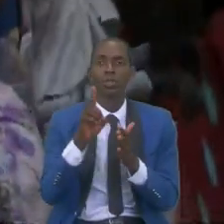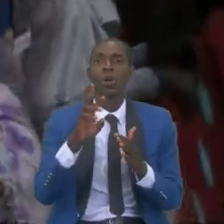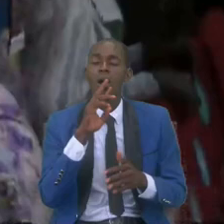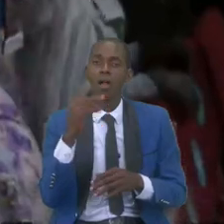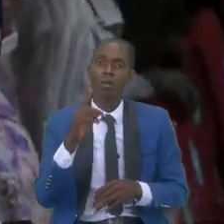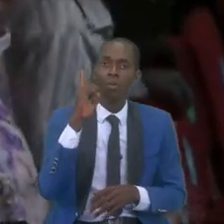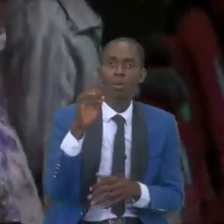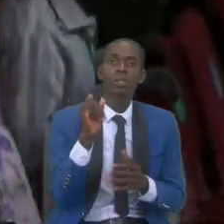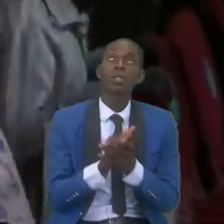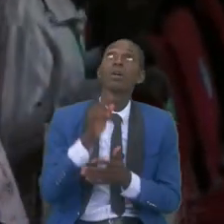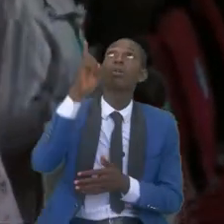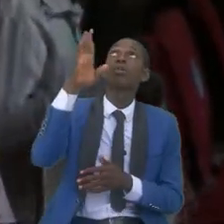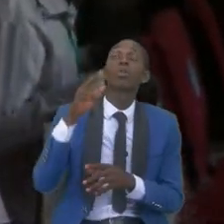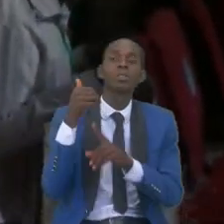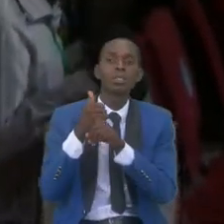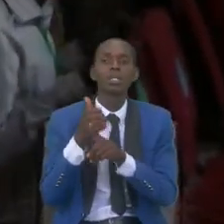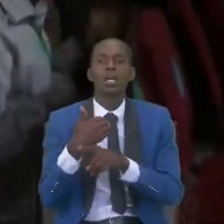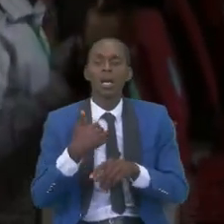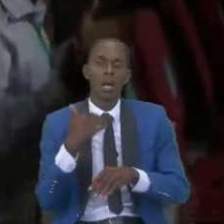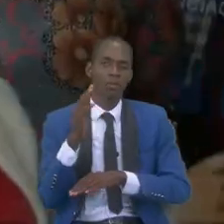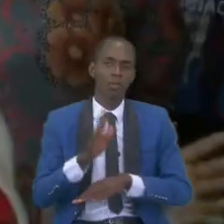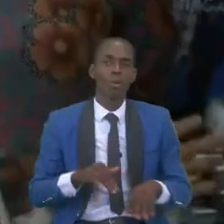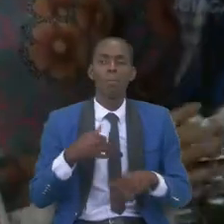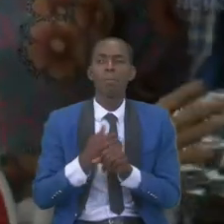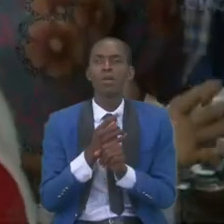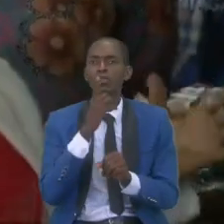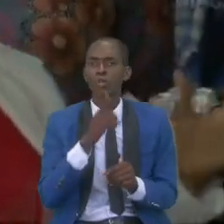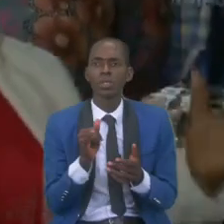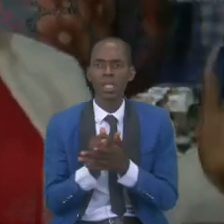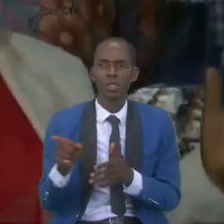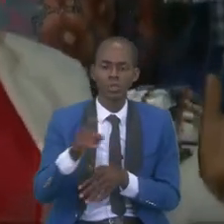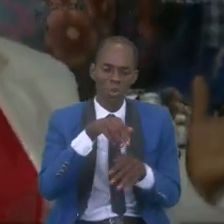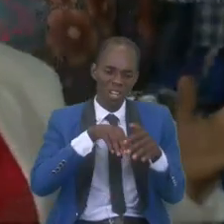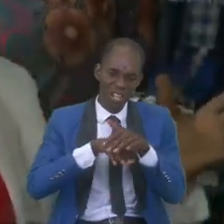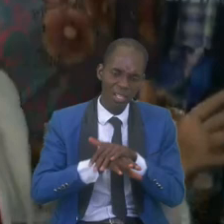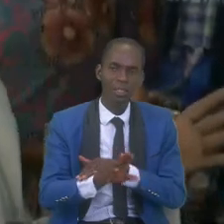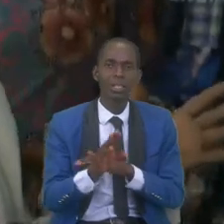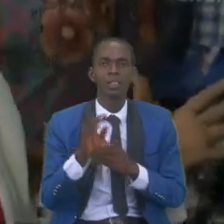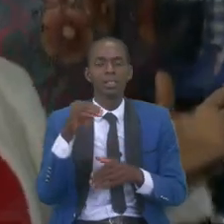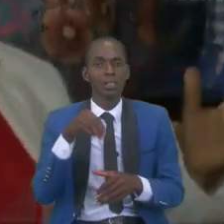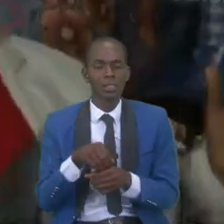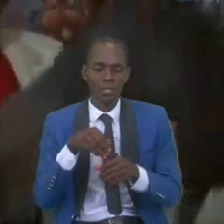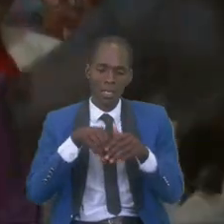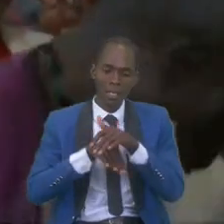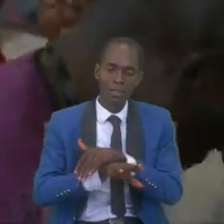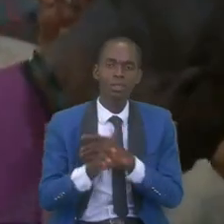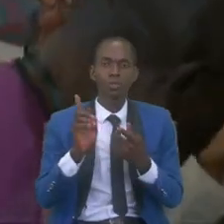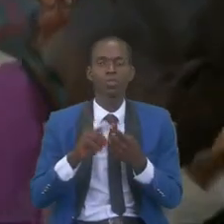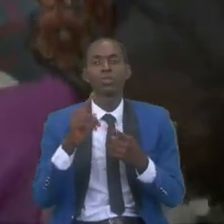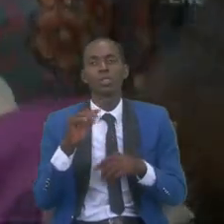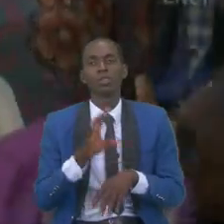God himself has called at this time. Make sure that you enter in. You enter in into the church. You